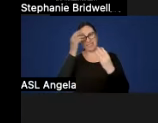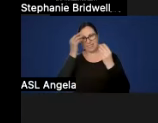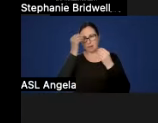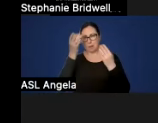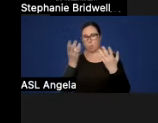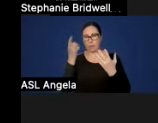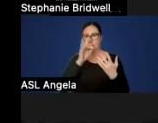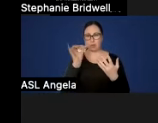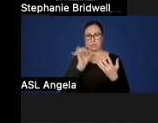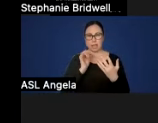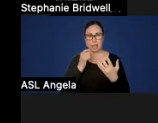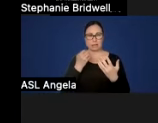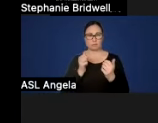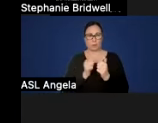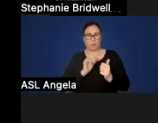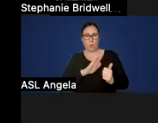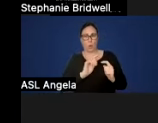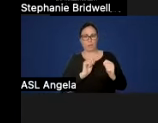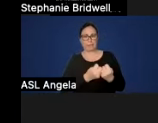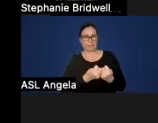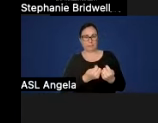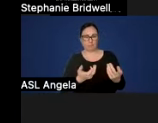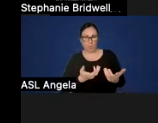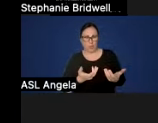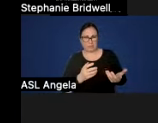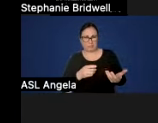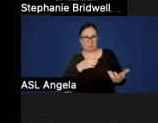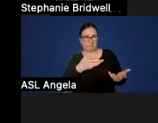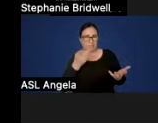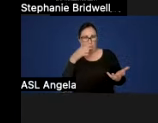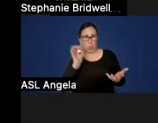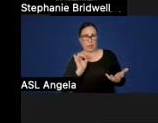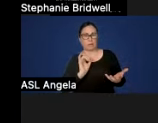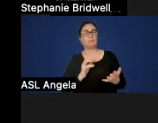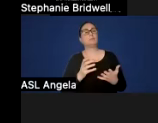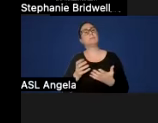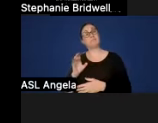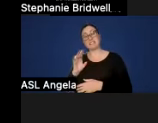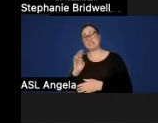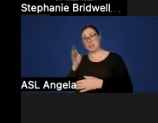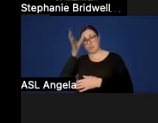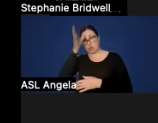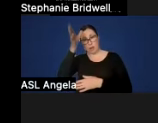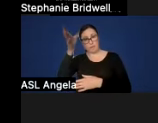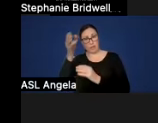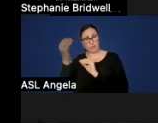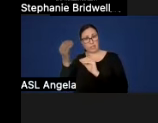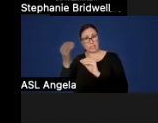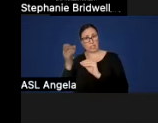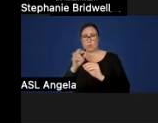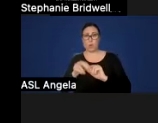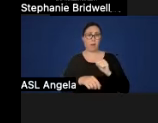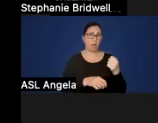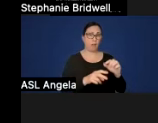you're using, this lens of the 7 grandfathers teachings, or you're using, whatever those other values that you've